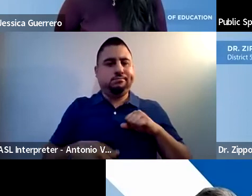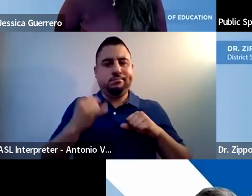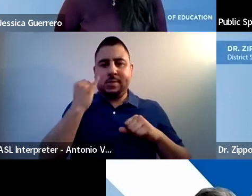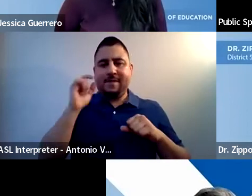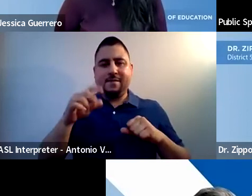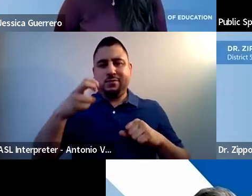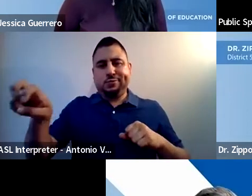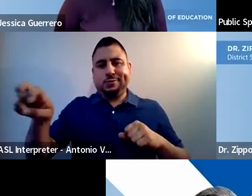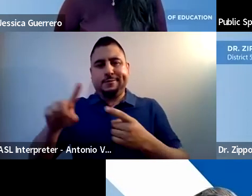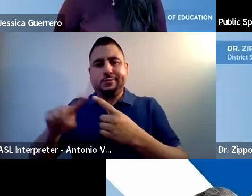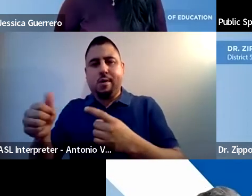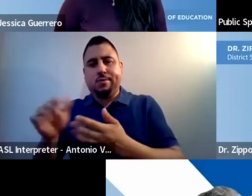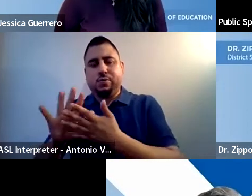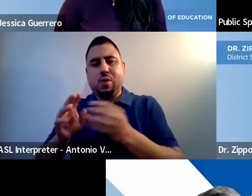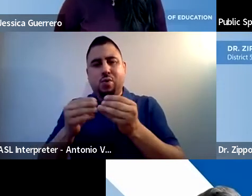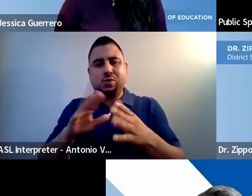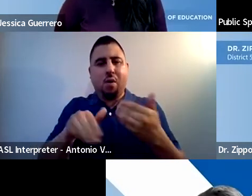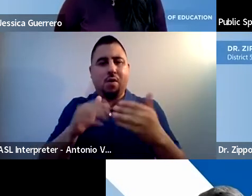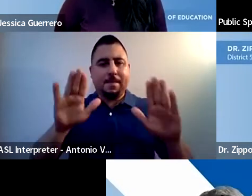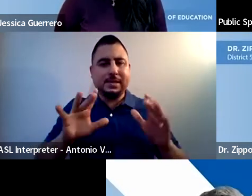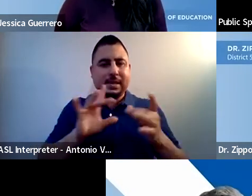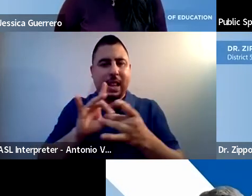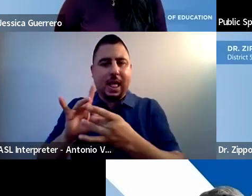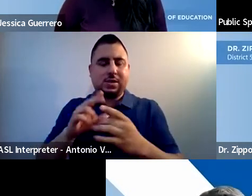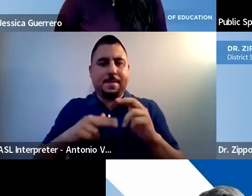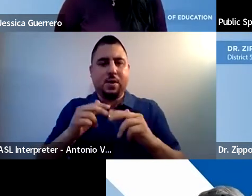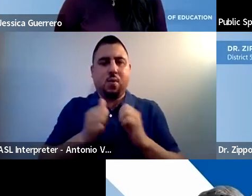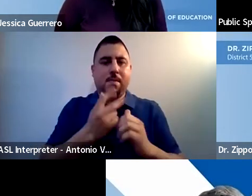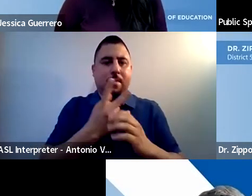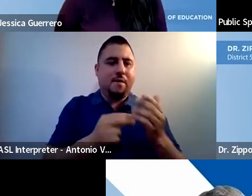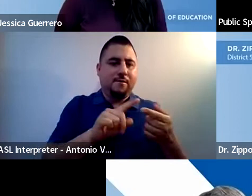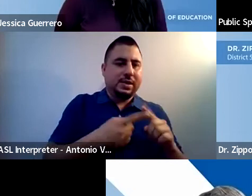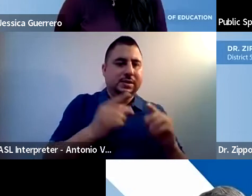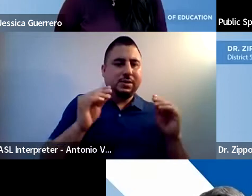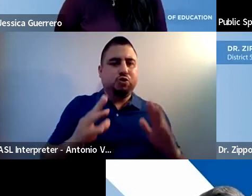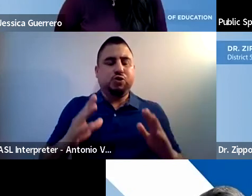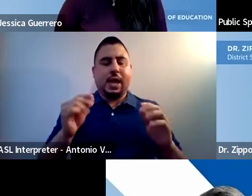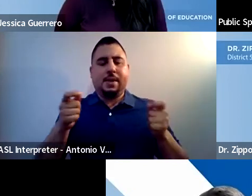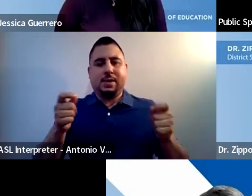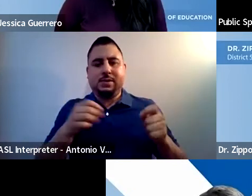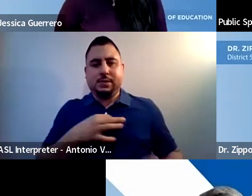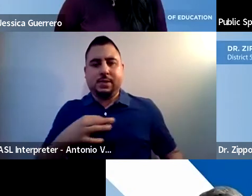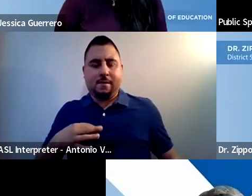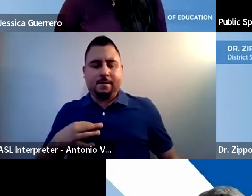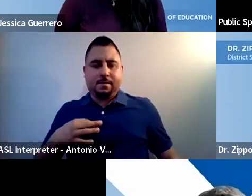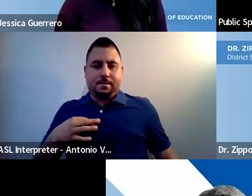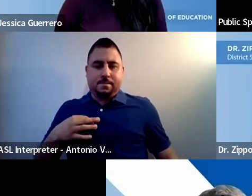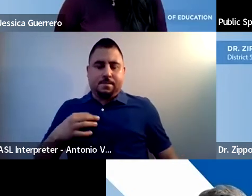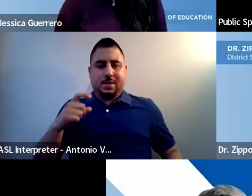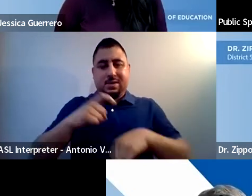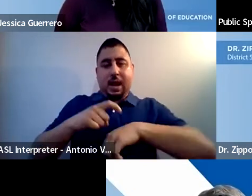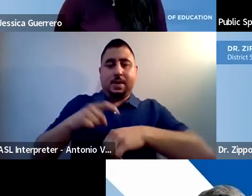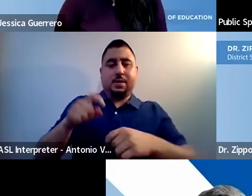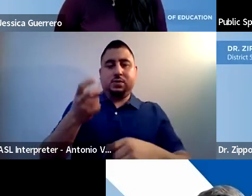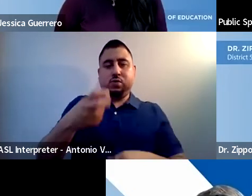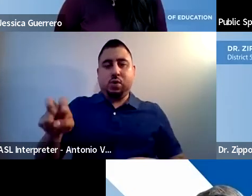move to another school and lose all the amazing connections she's built with both her friends, teachers, and the administrative staff. The timing of this